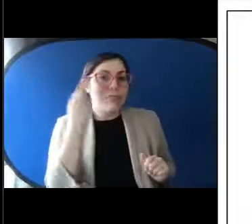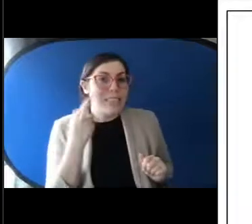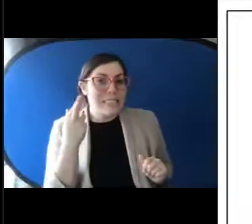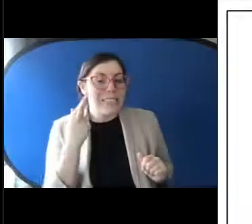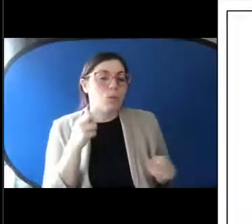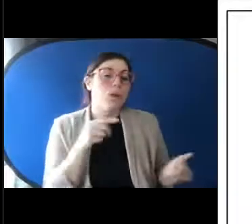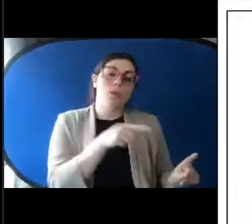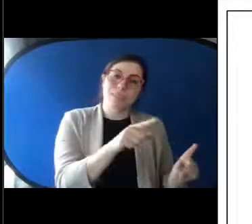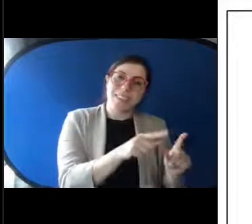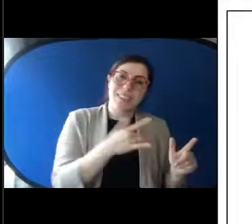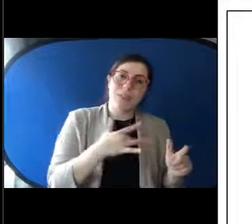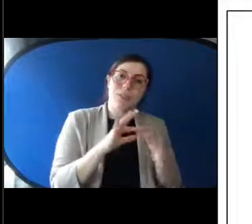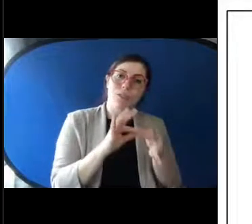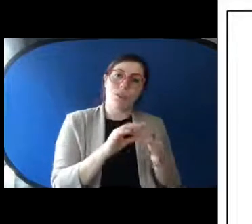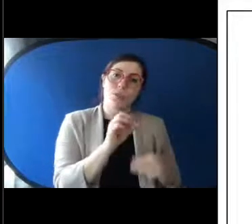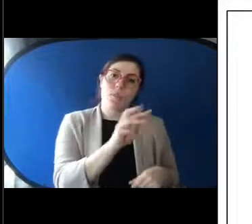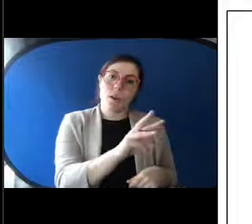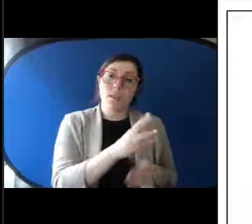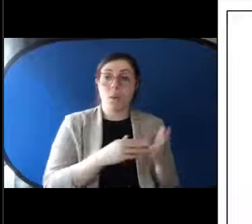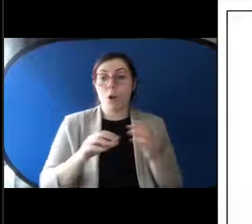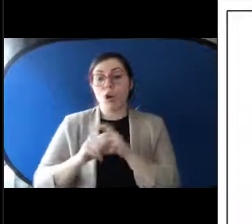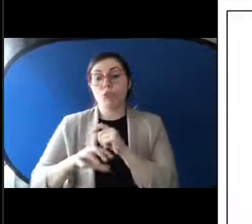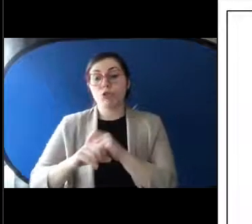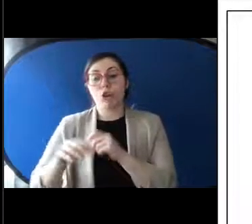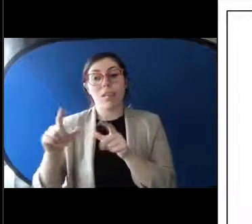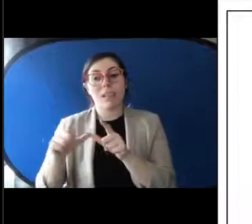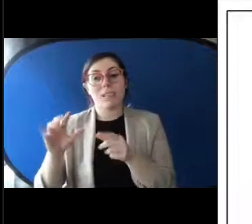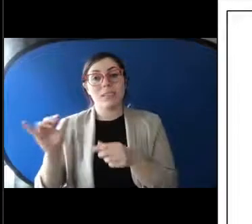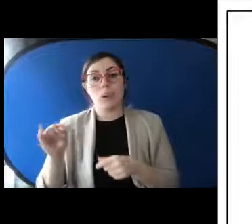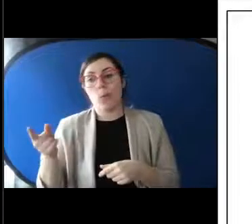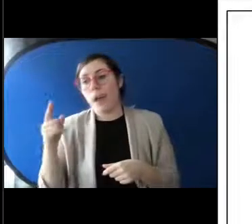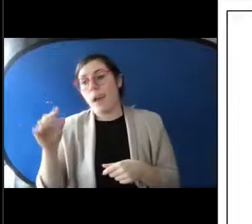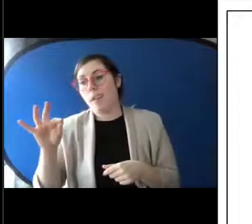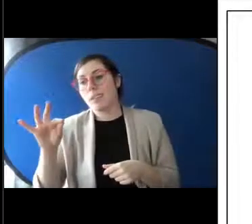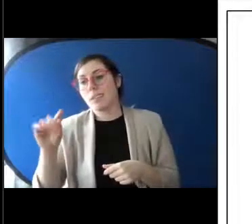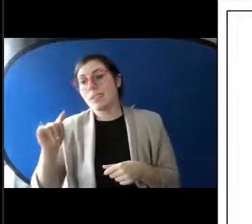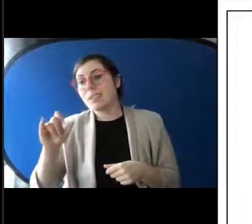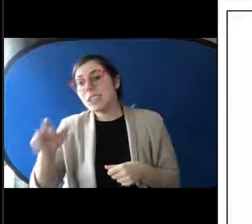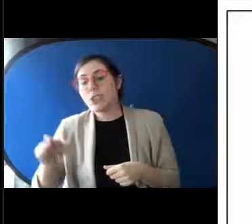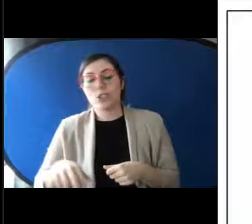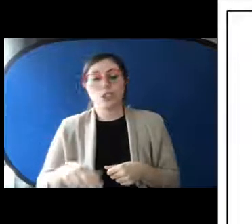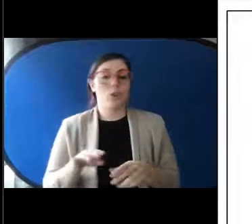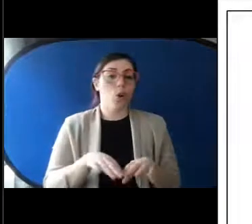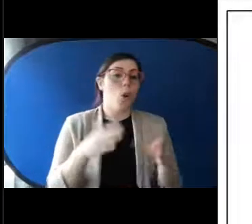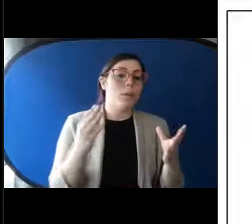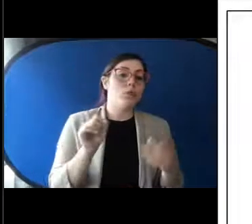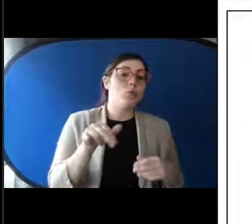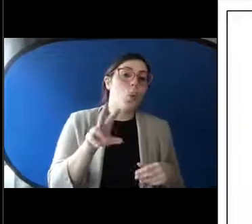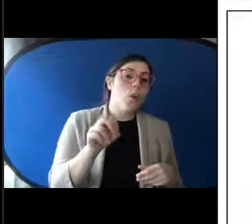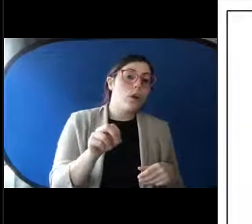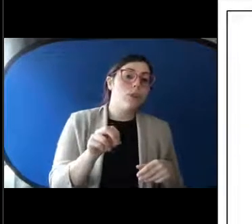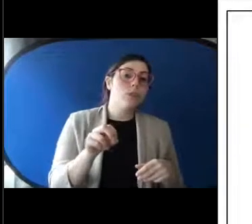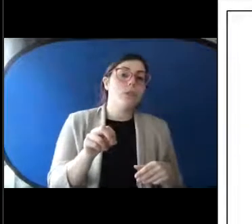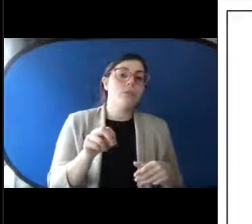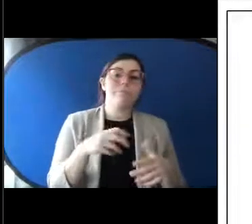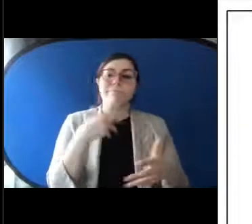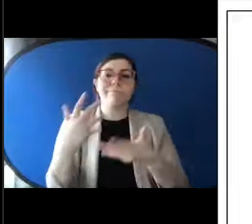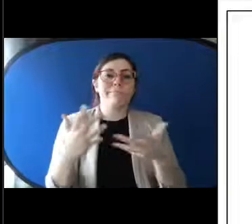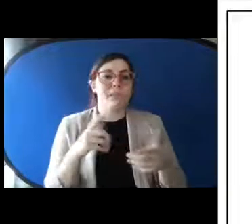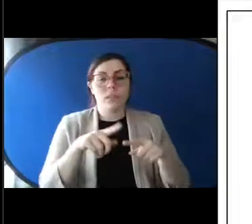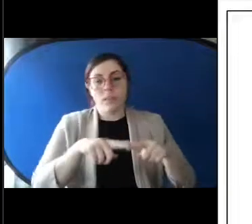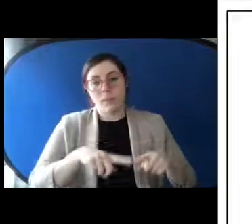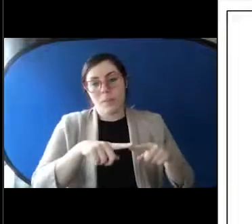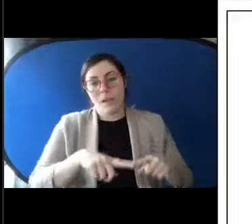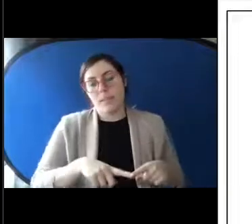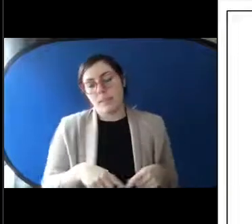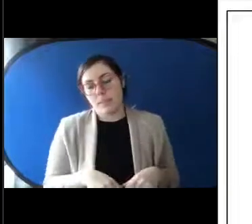software. And we've done commercial licenses like the one you can see on the left here, and we've done open source licenses like the one you see on the right here, depending on the